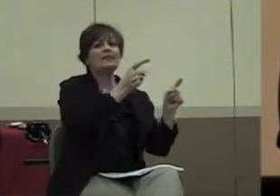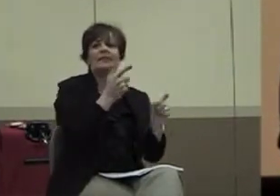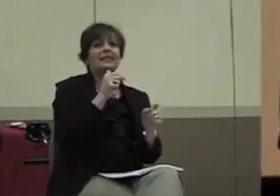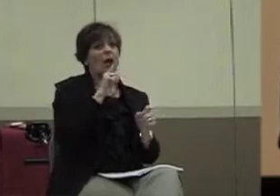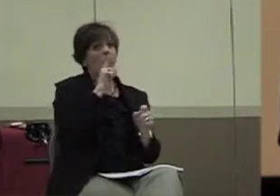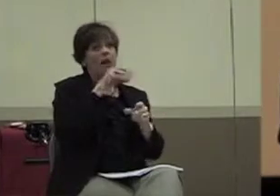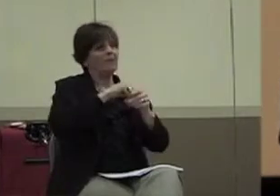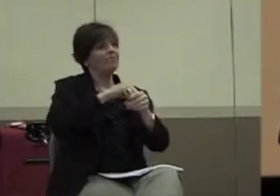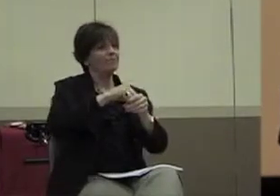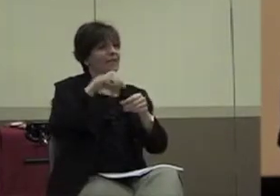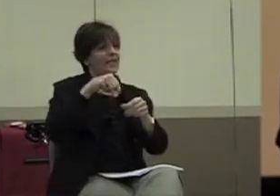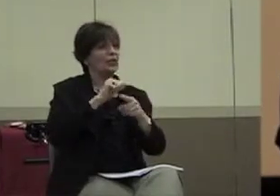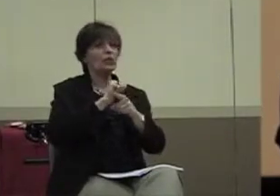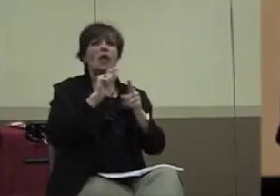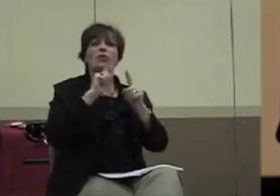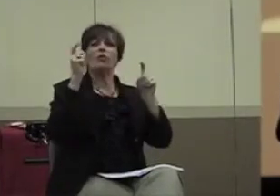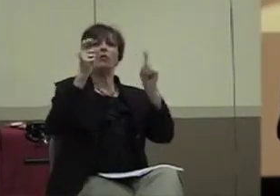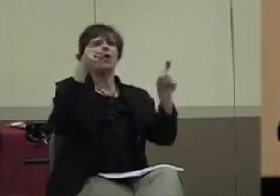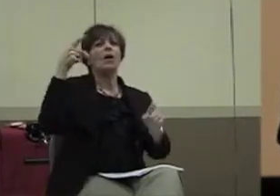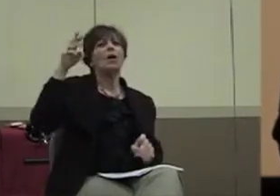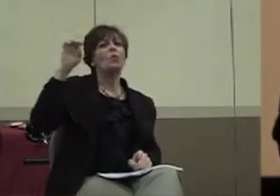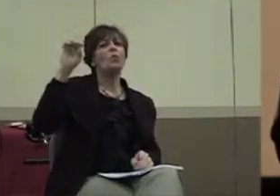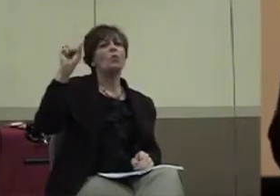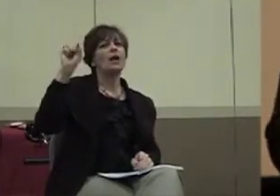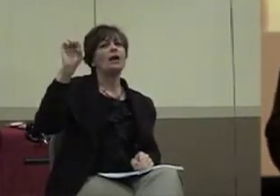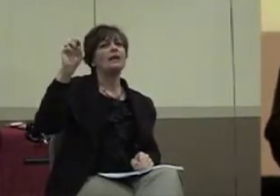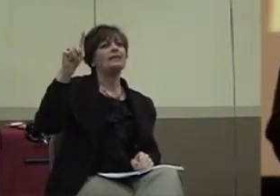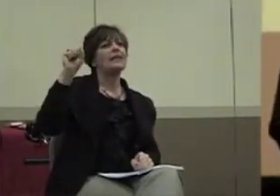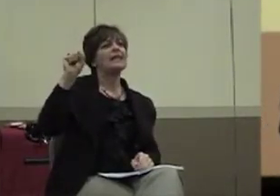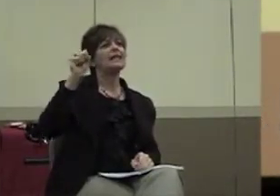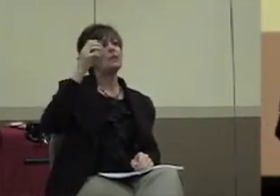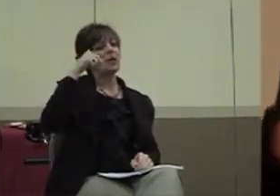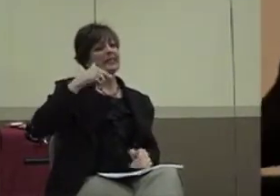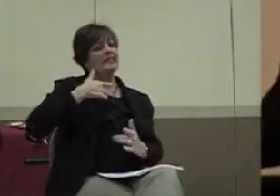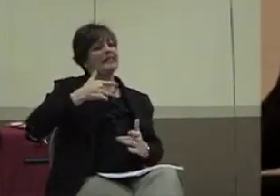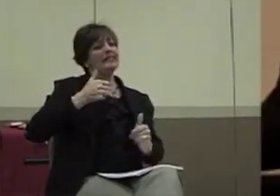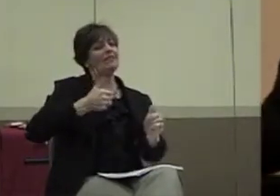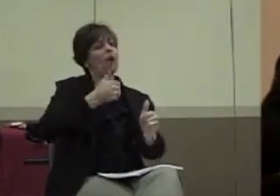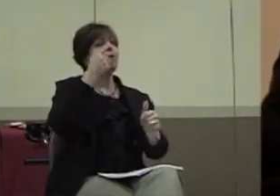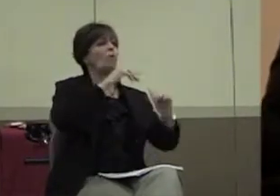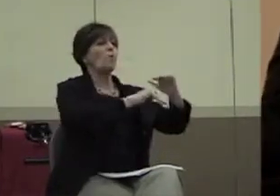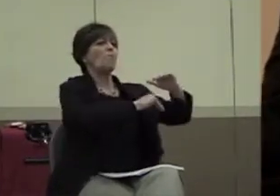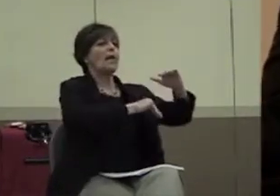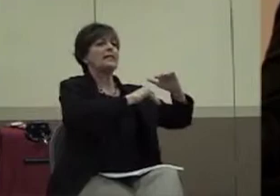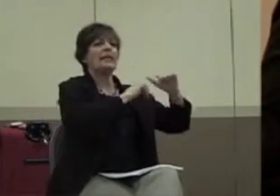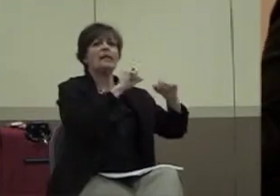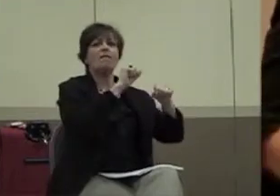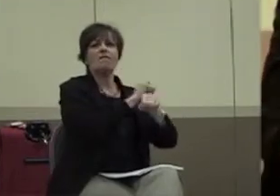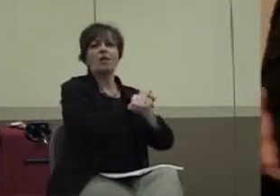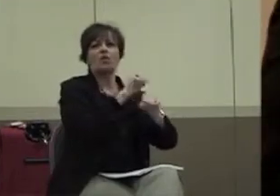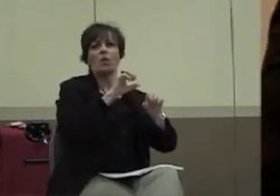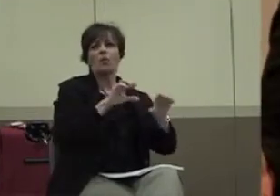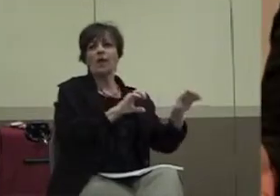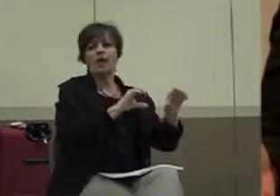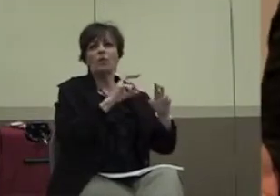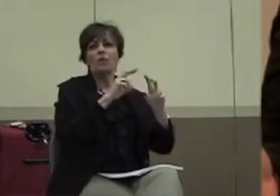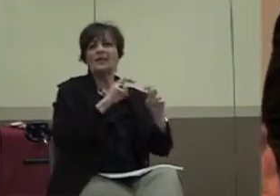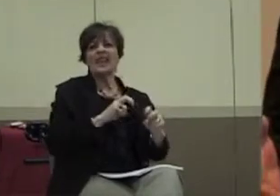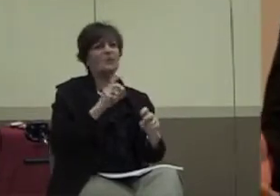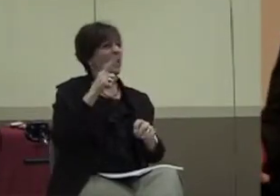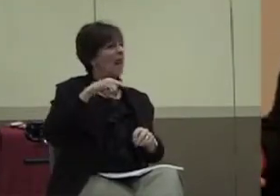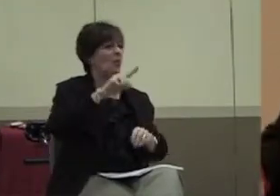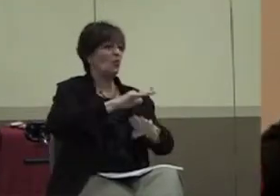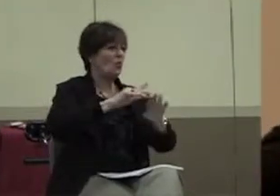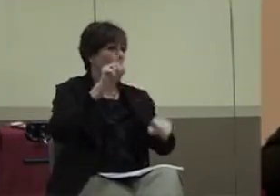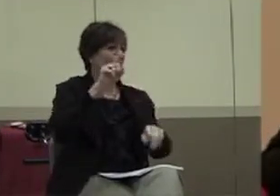this training to have a lot of presents because this one's typically a follow-up for the basic functional behavior assessment, which you guys don't